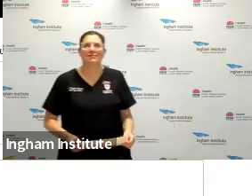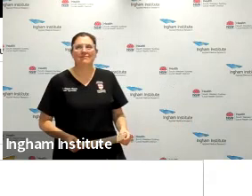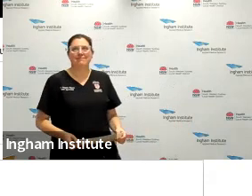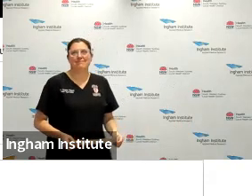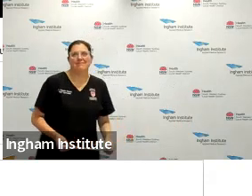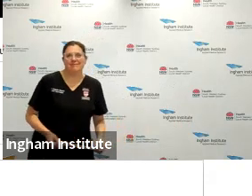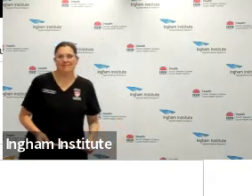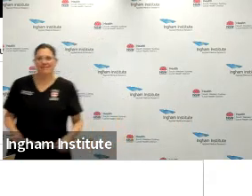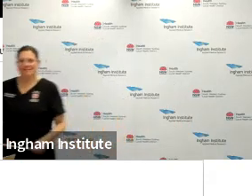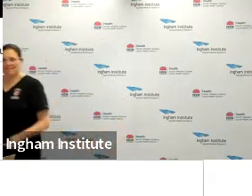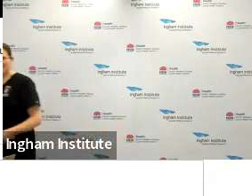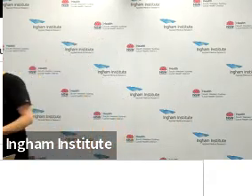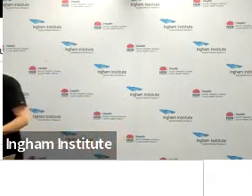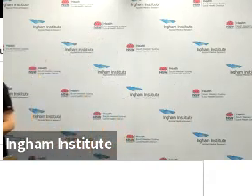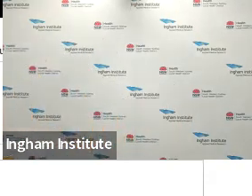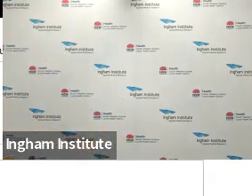Renuka.